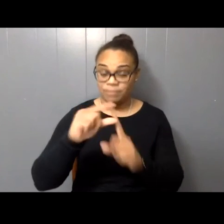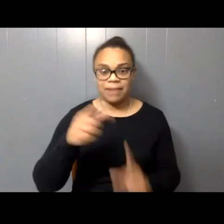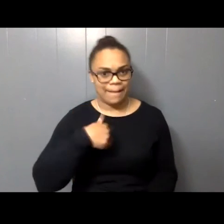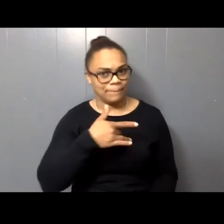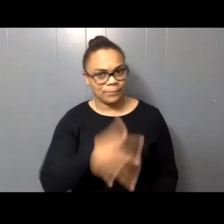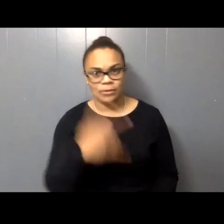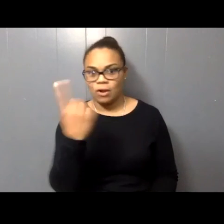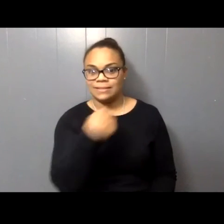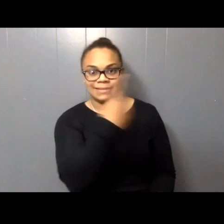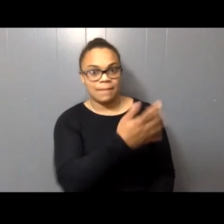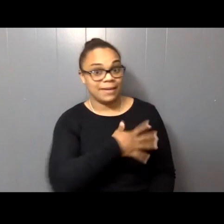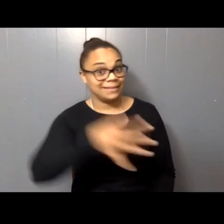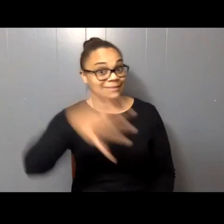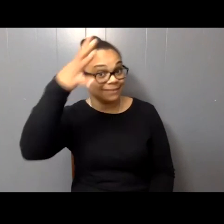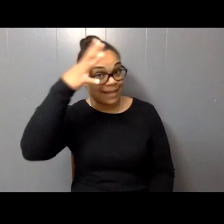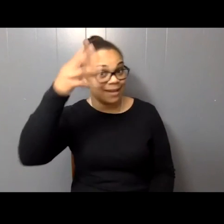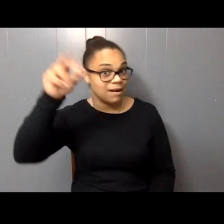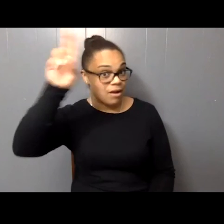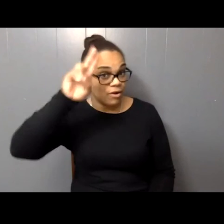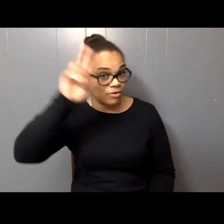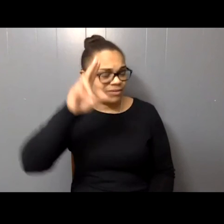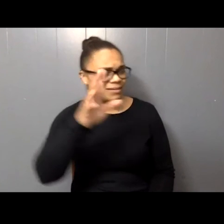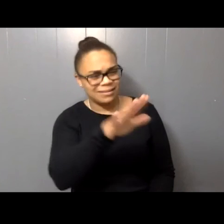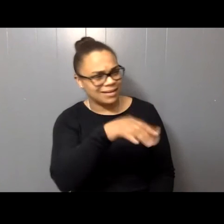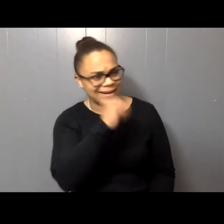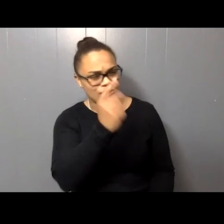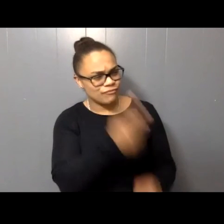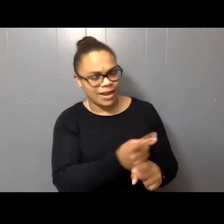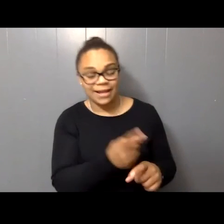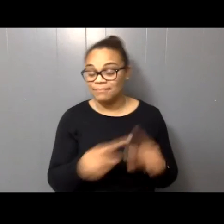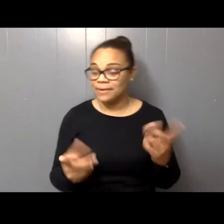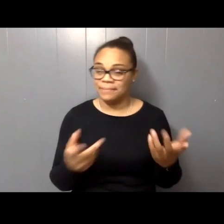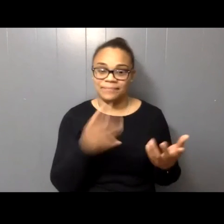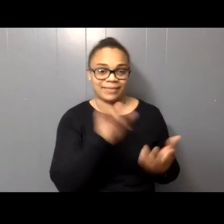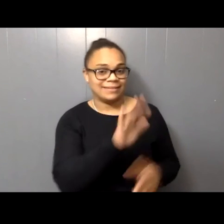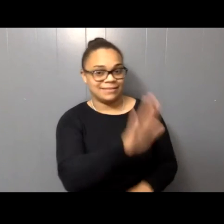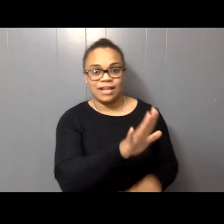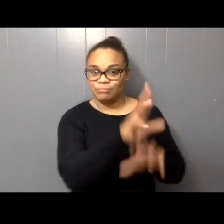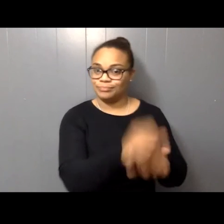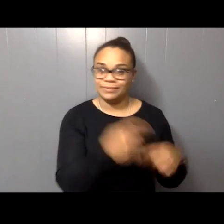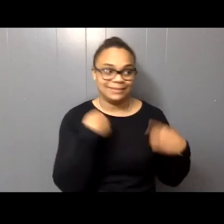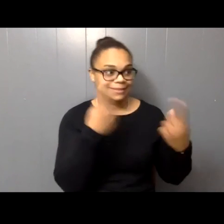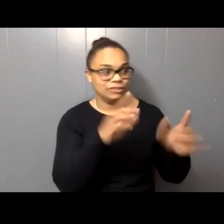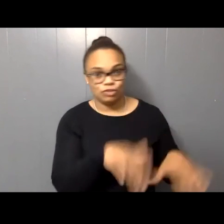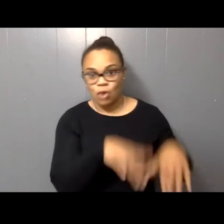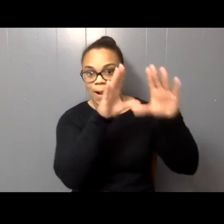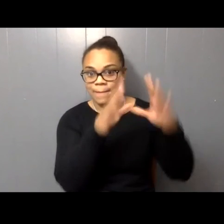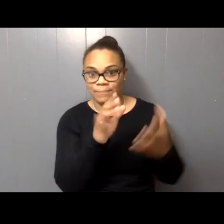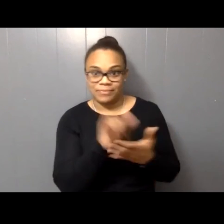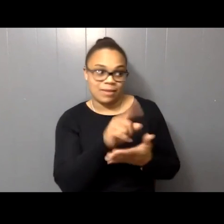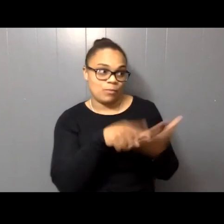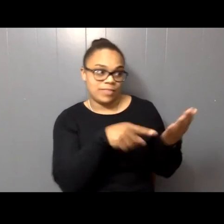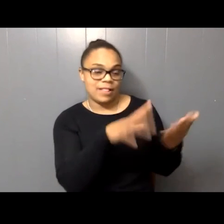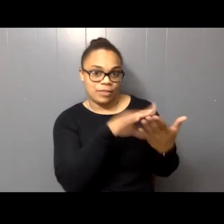not right, but it's like that's the way that they grew up and that's like how they were taught. So I guess it's hard for them to learn,